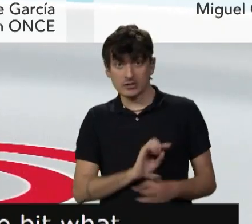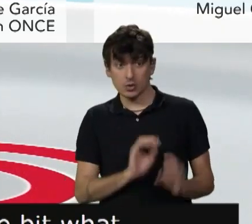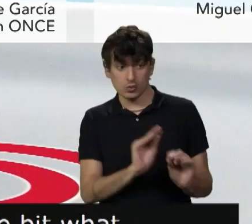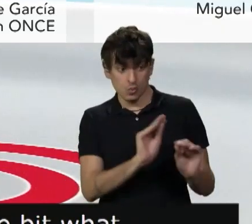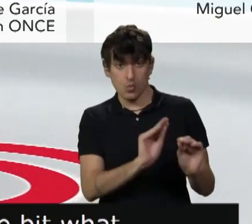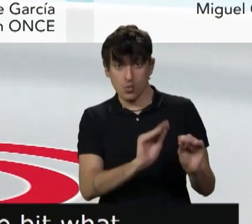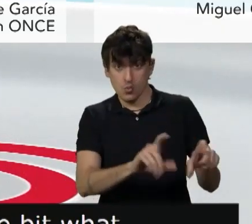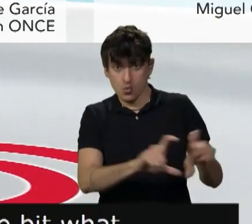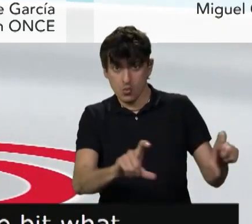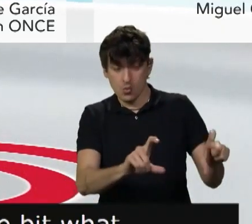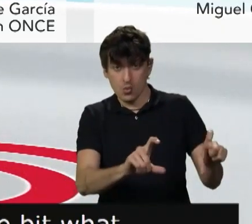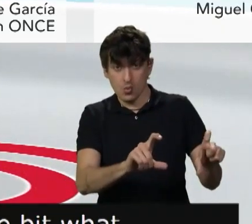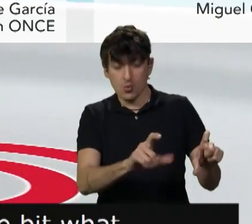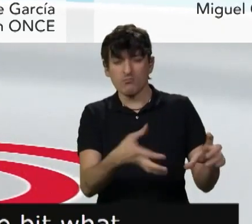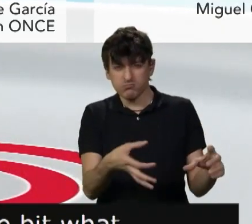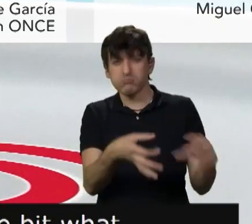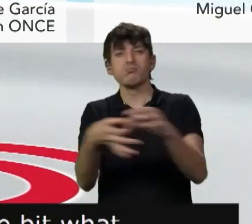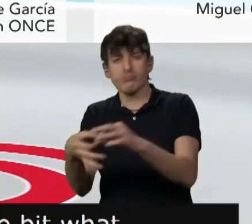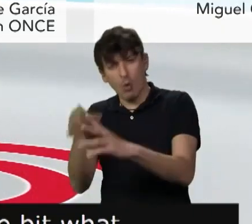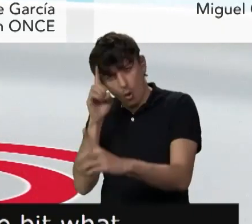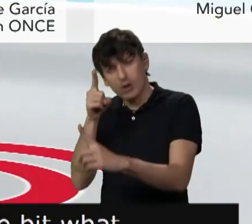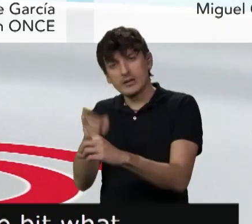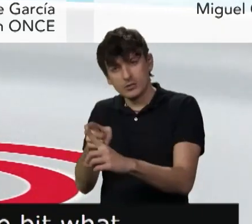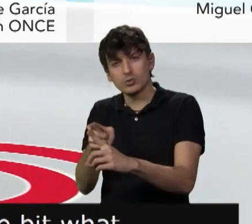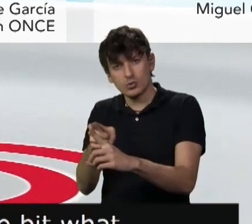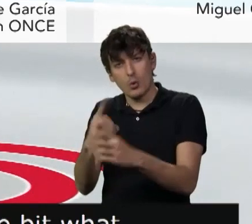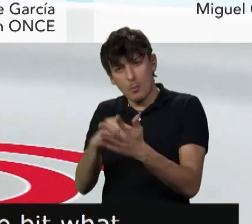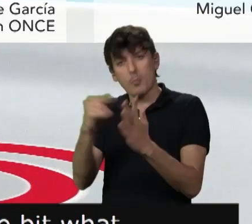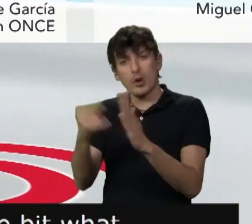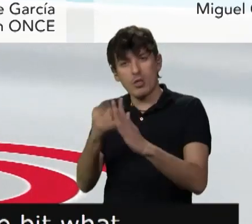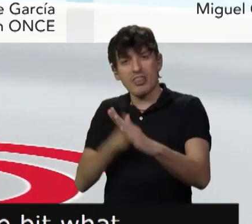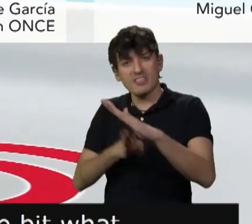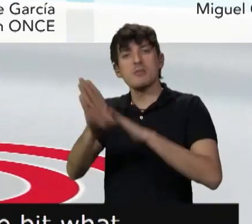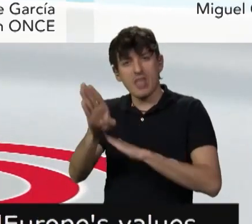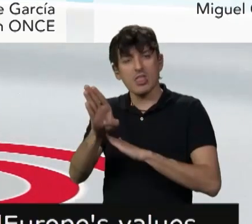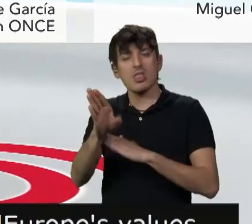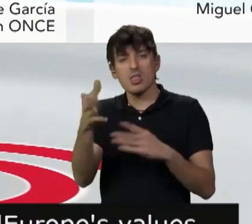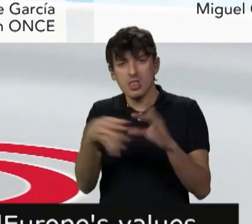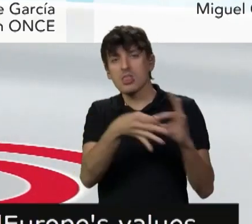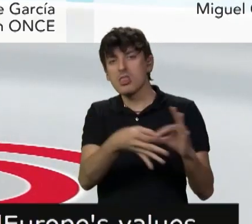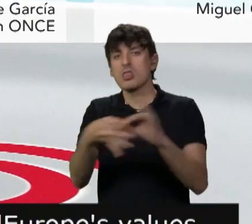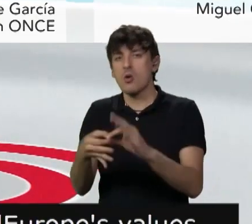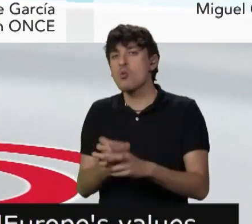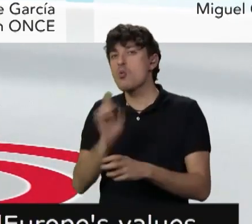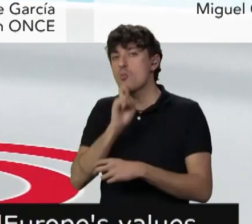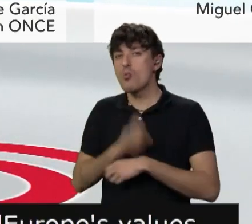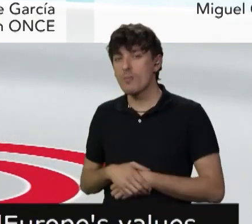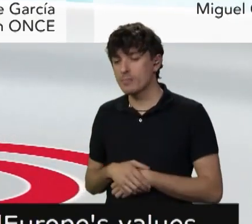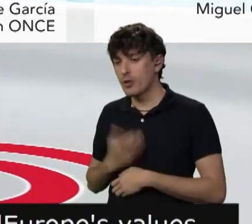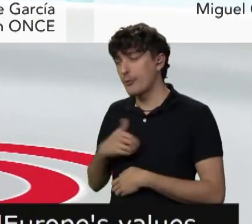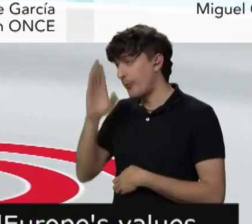Digital Europe's values coincide with the objectives of the